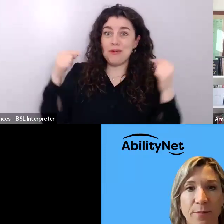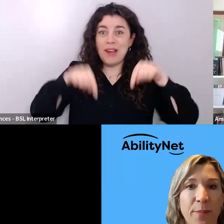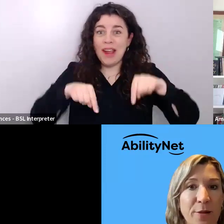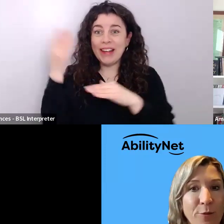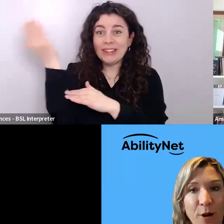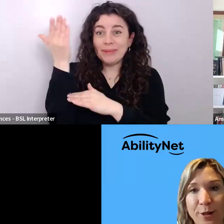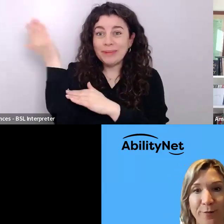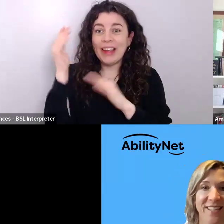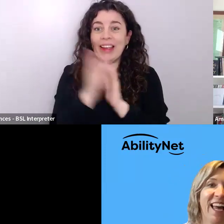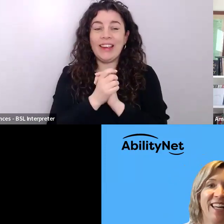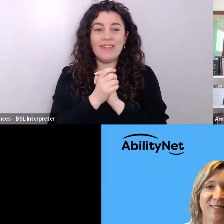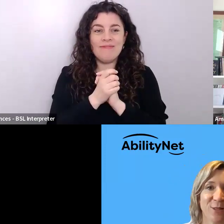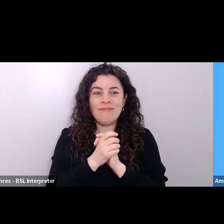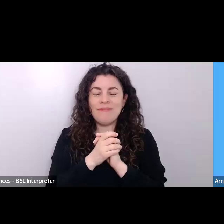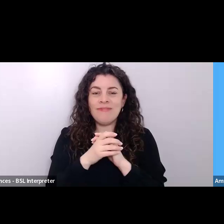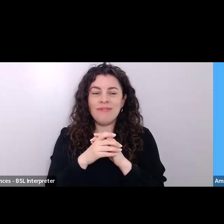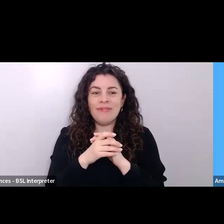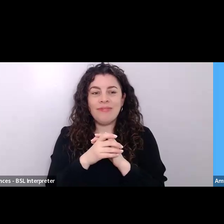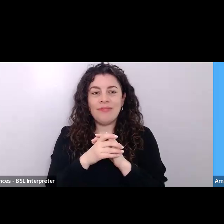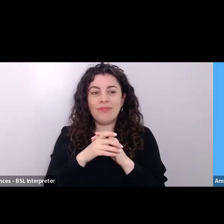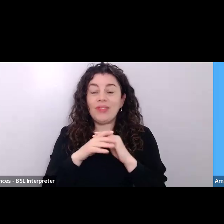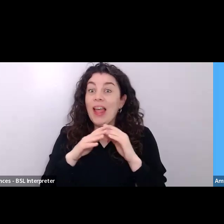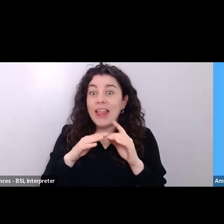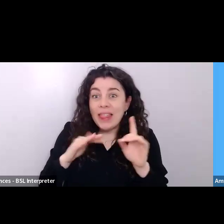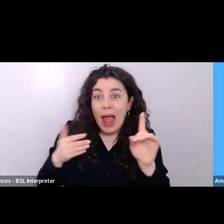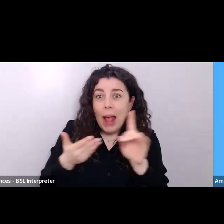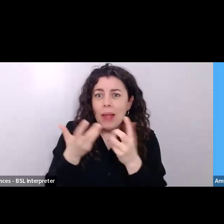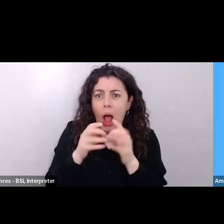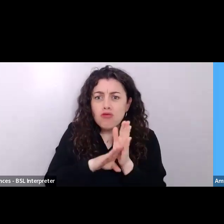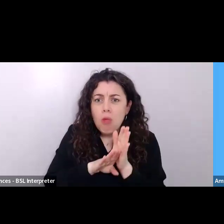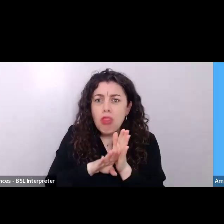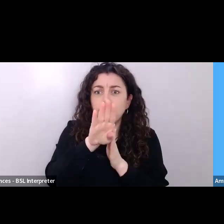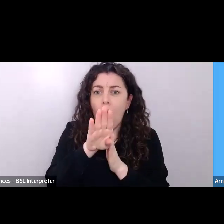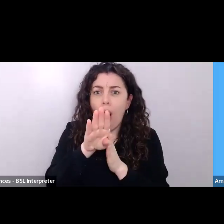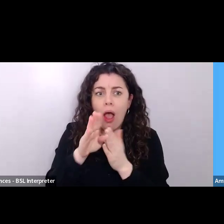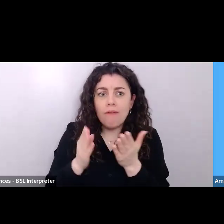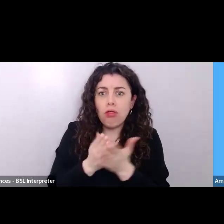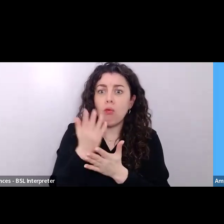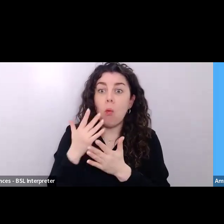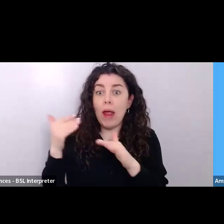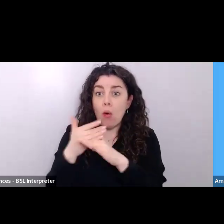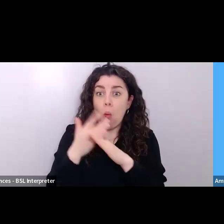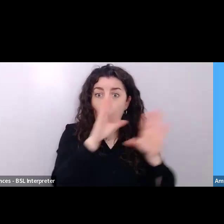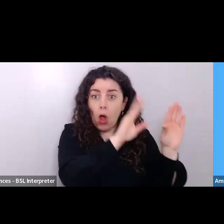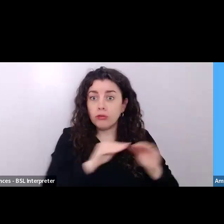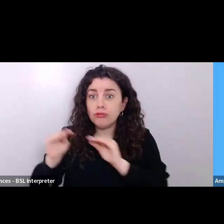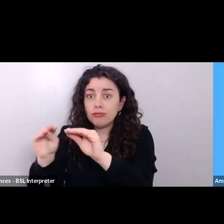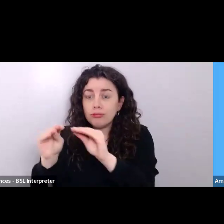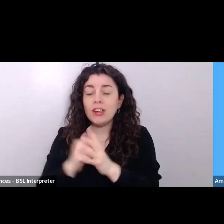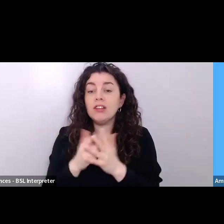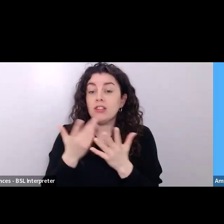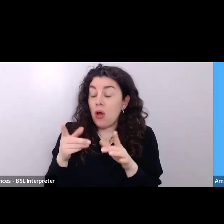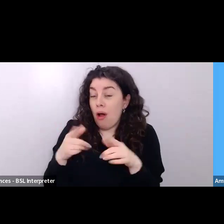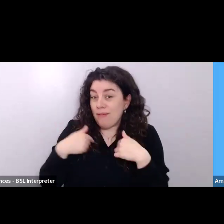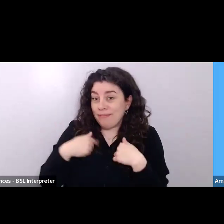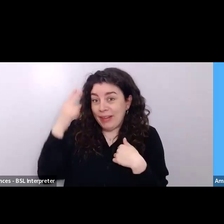event about thriving as you transition into the workplace. So as Amelia says,